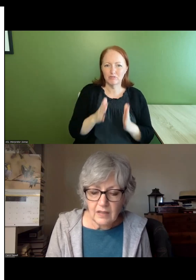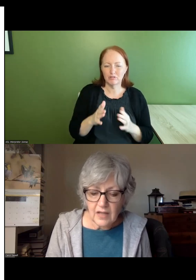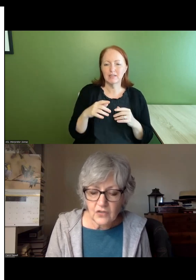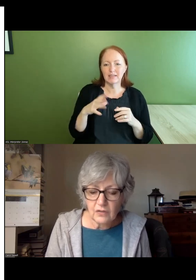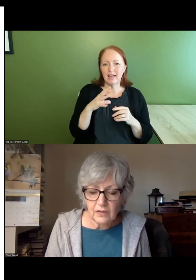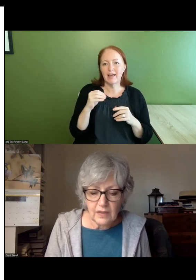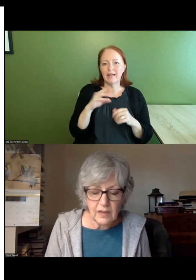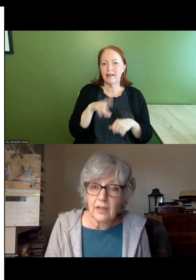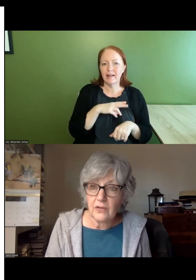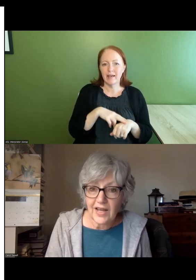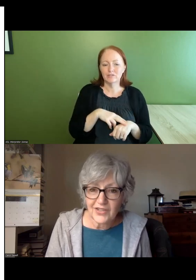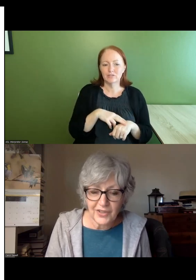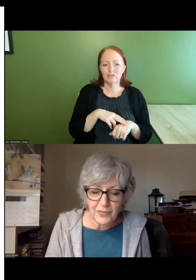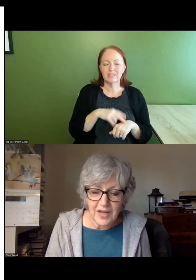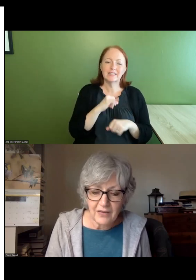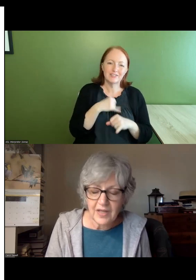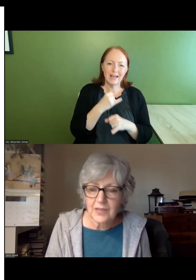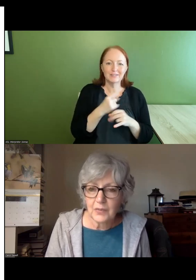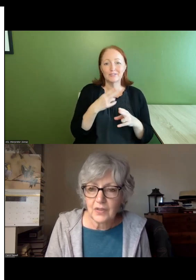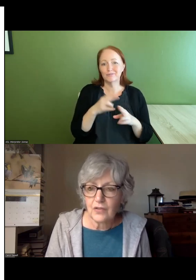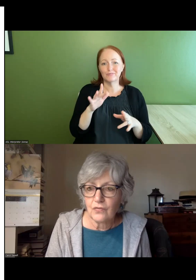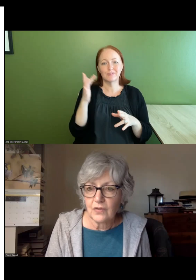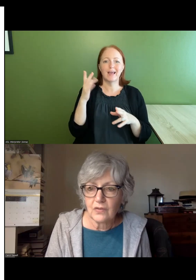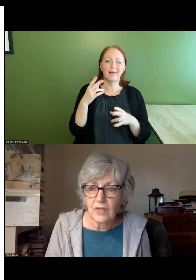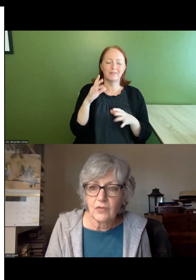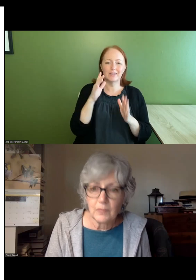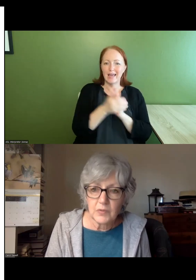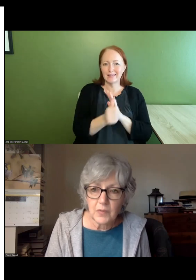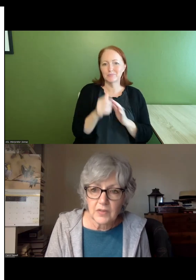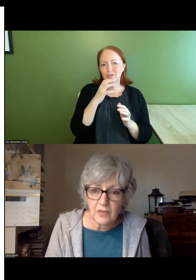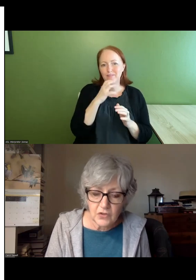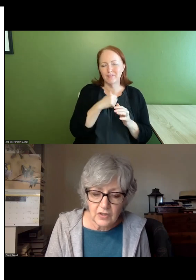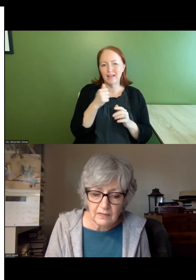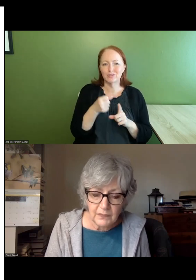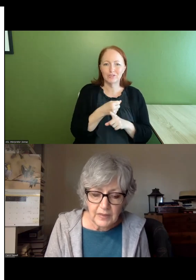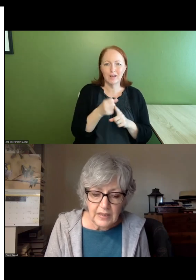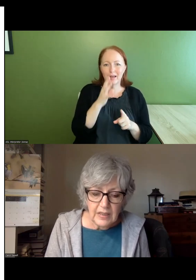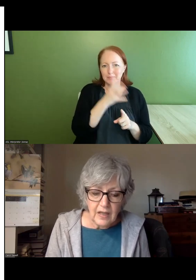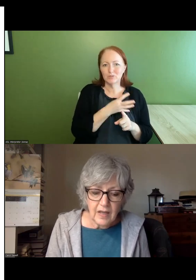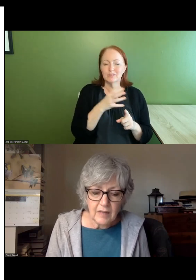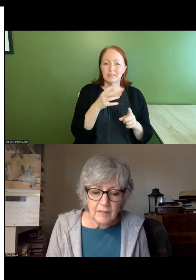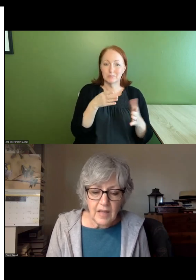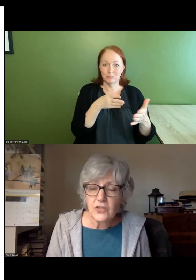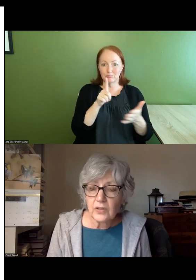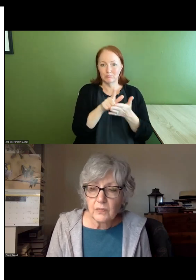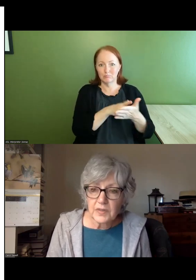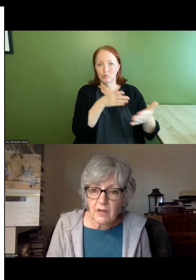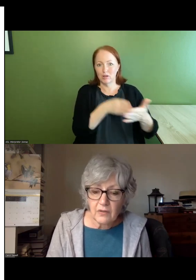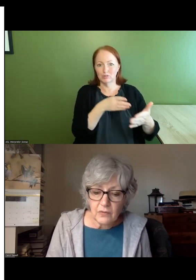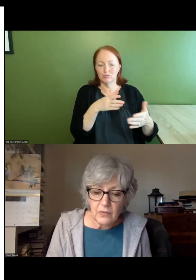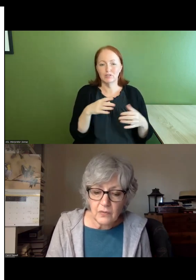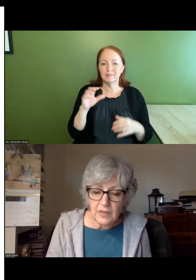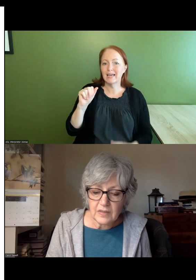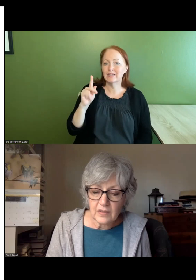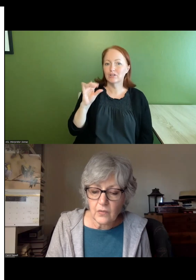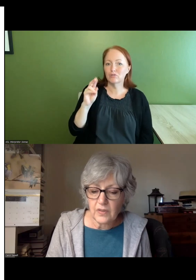a internationally renowned expert in the field of elder abuse prosecution. Angela